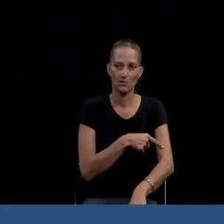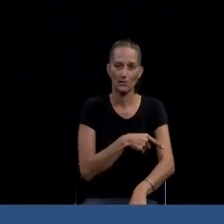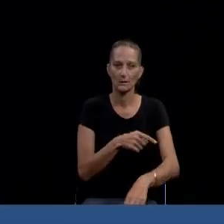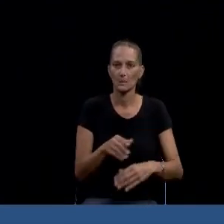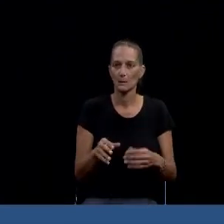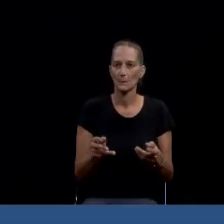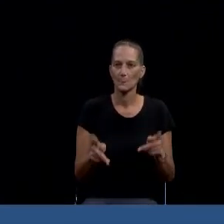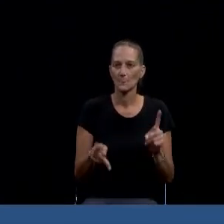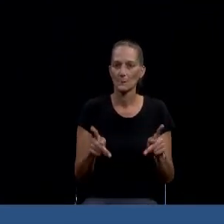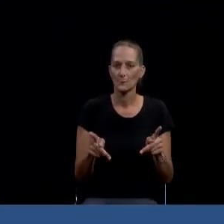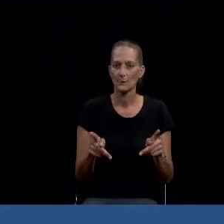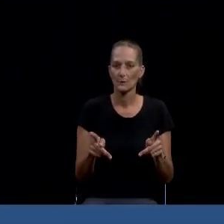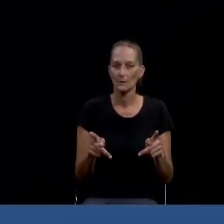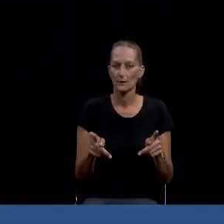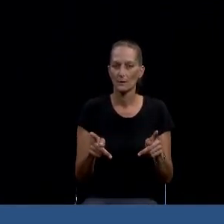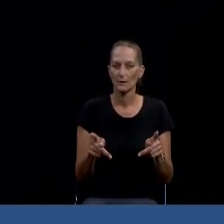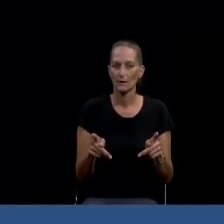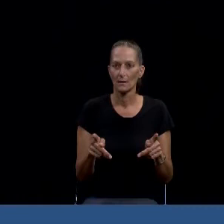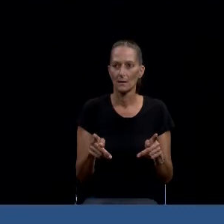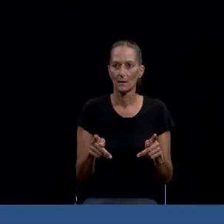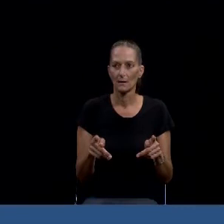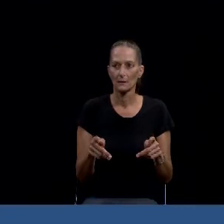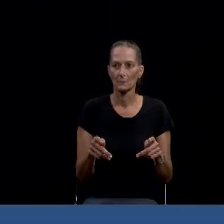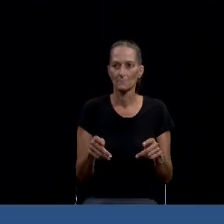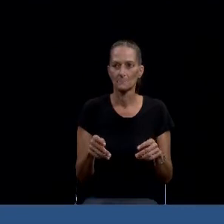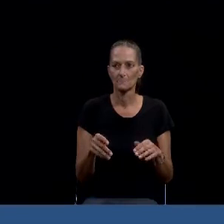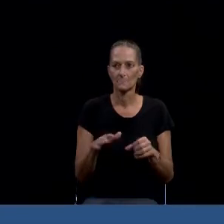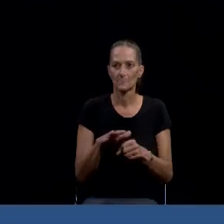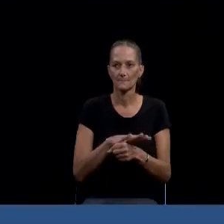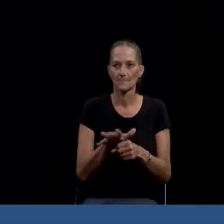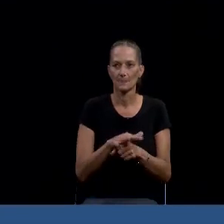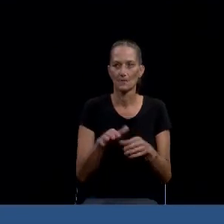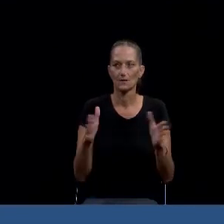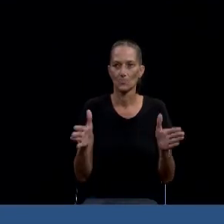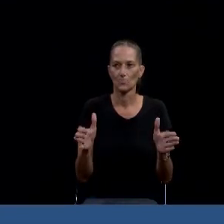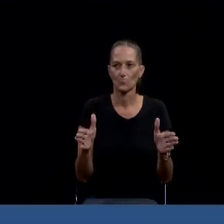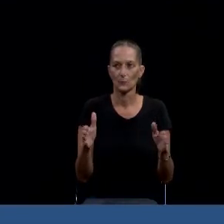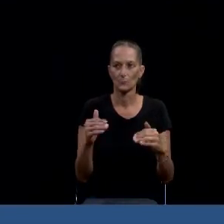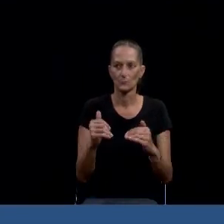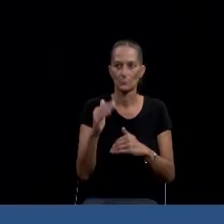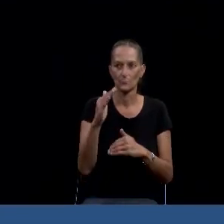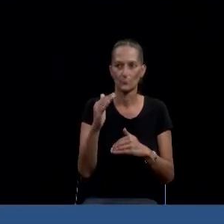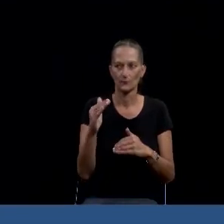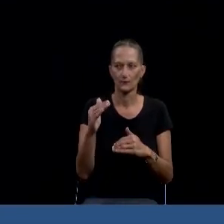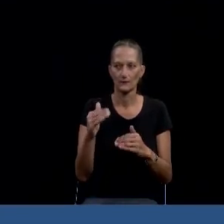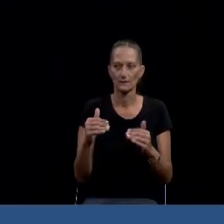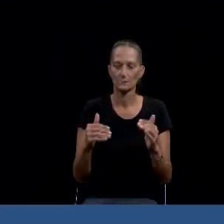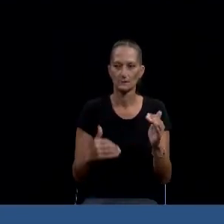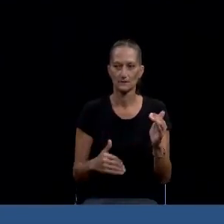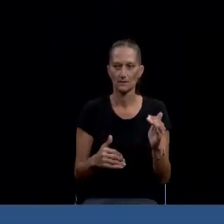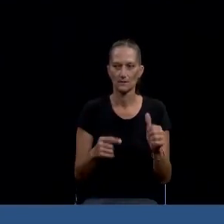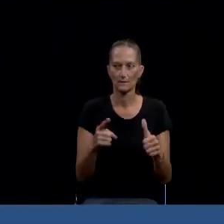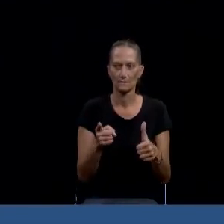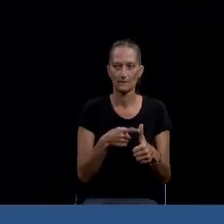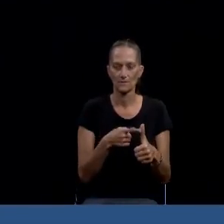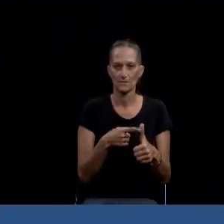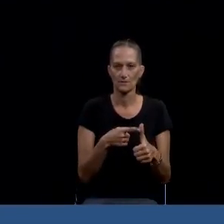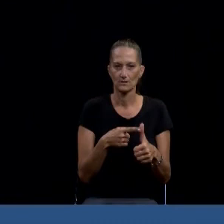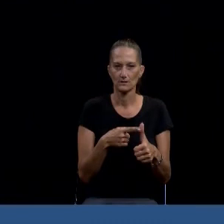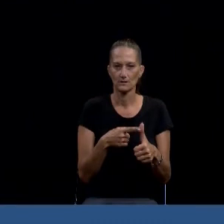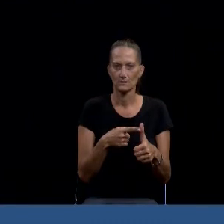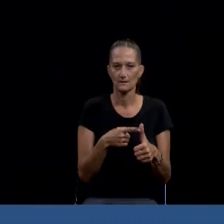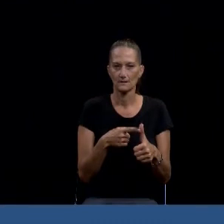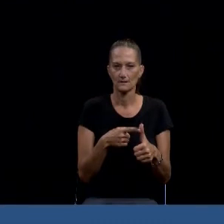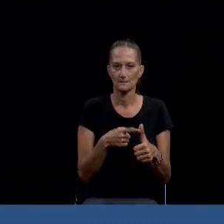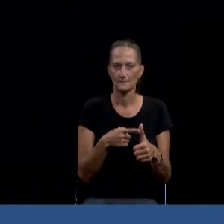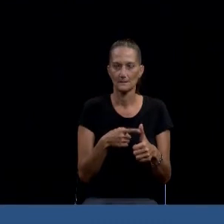discussion came up. But we try to explain to them that we cannot, within the first 90 days, TDHCA will